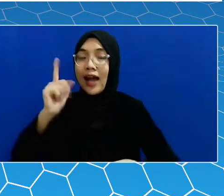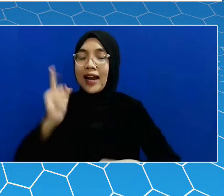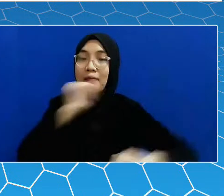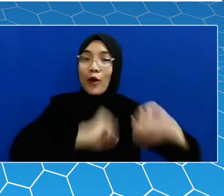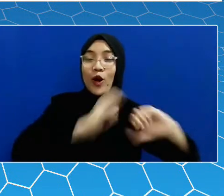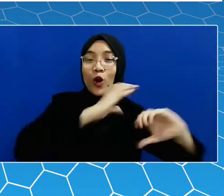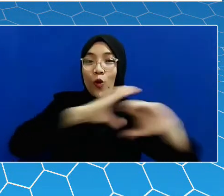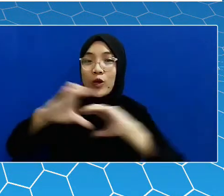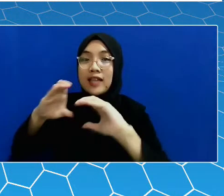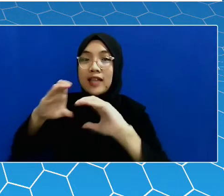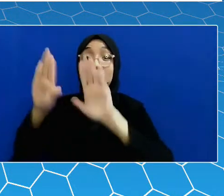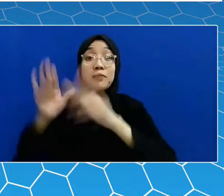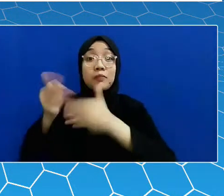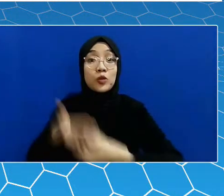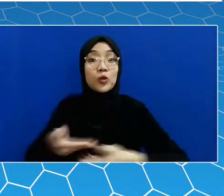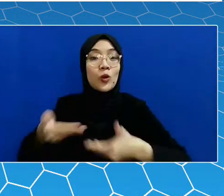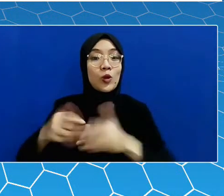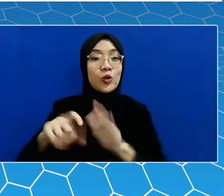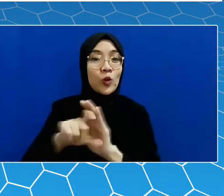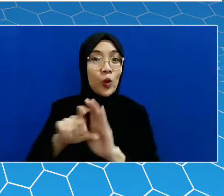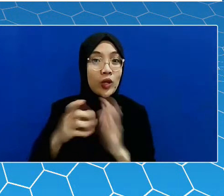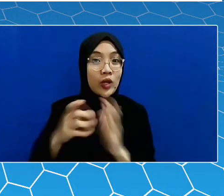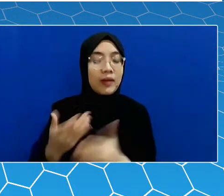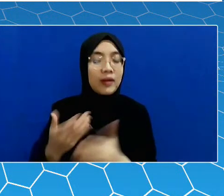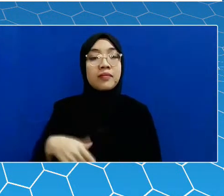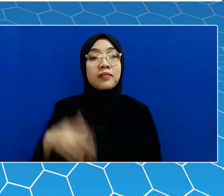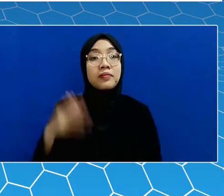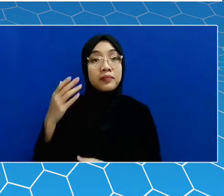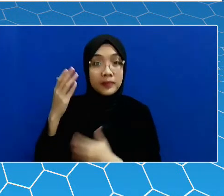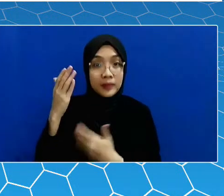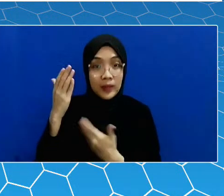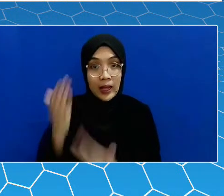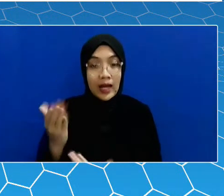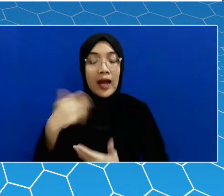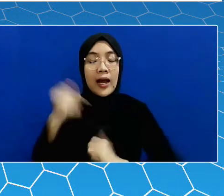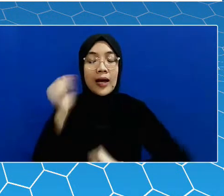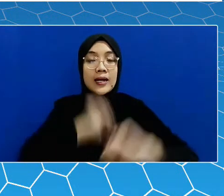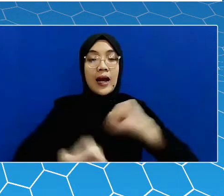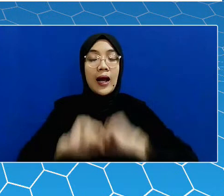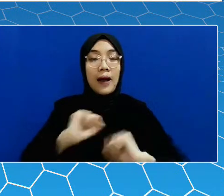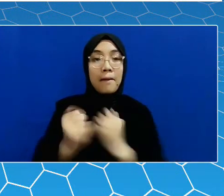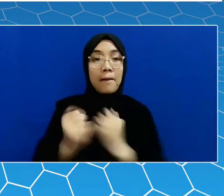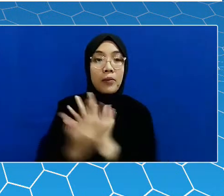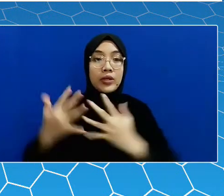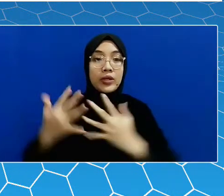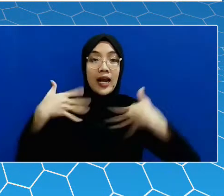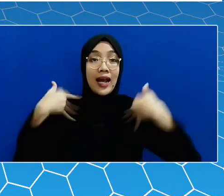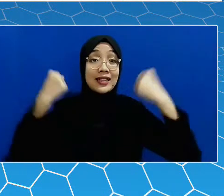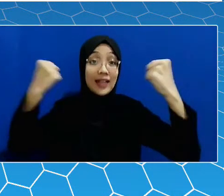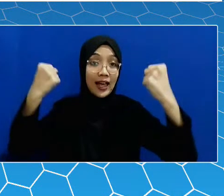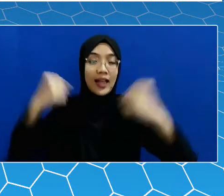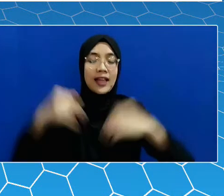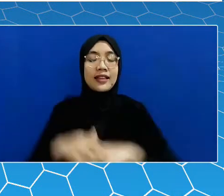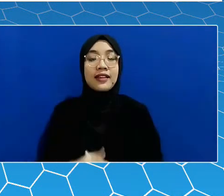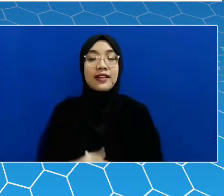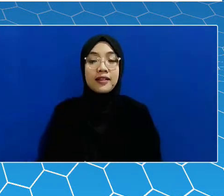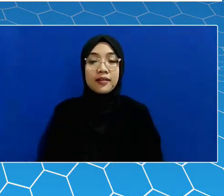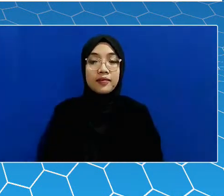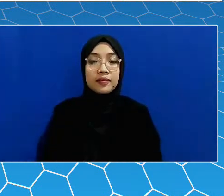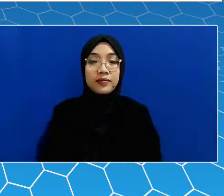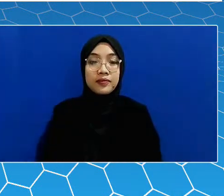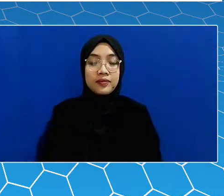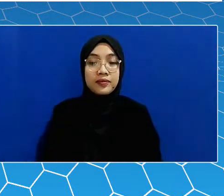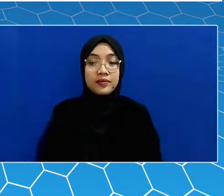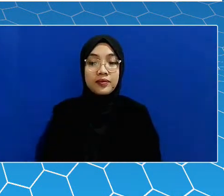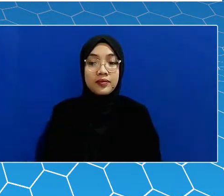like this movement of the healthy lifestyle of slide, and